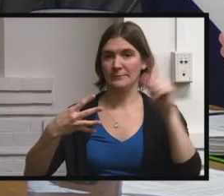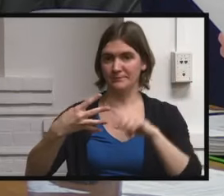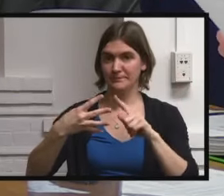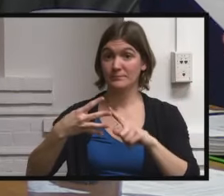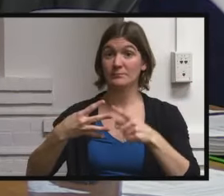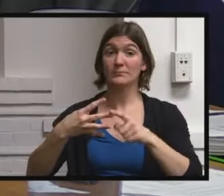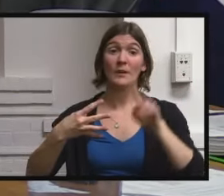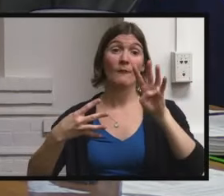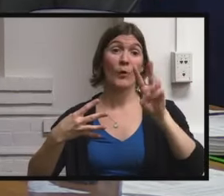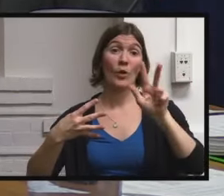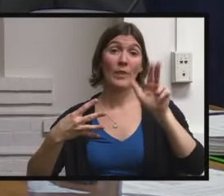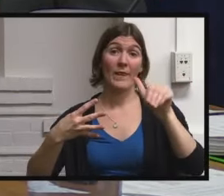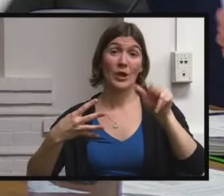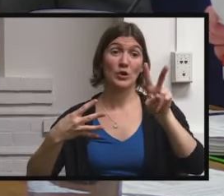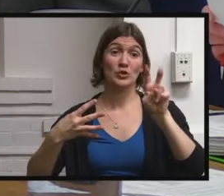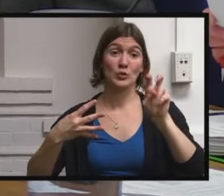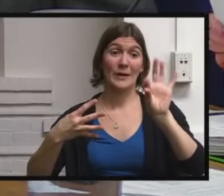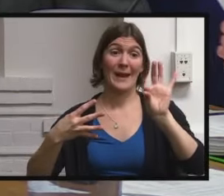South Burlington for